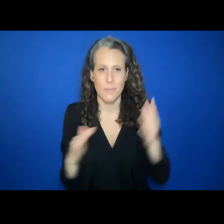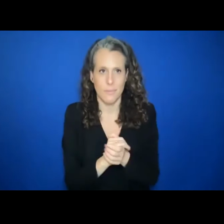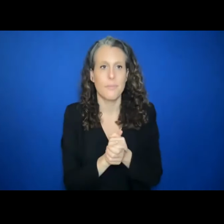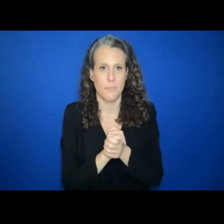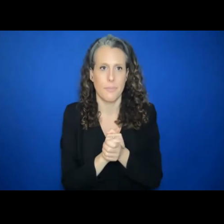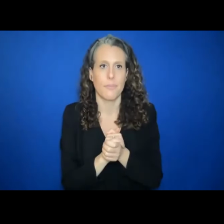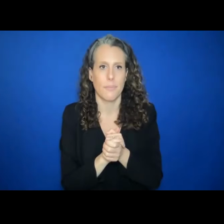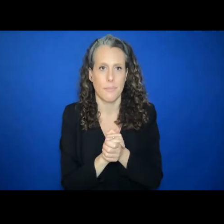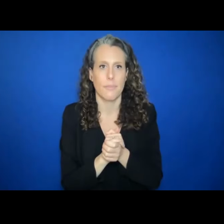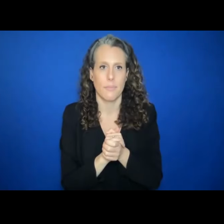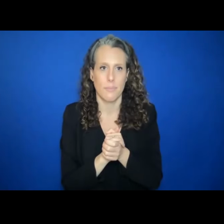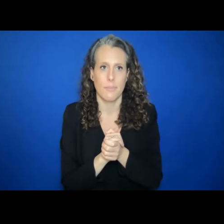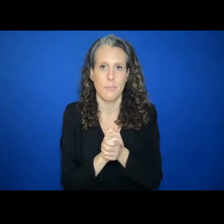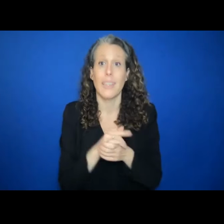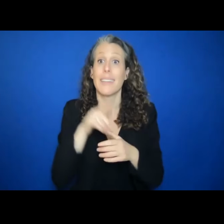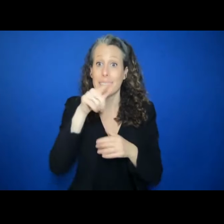excluding the minority.